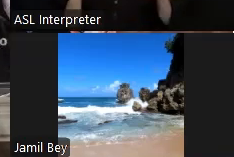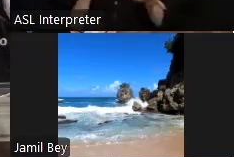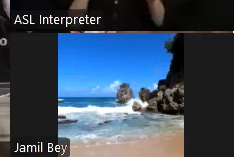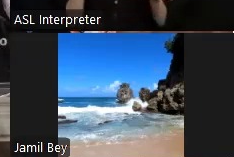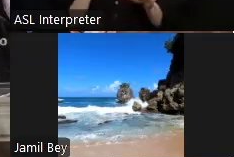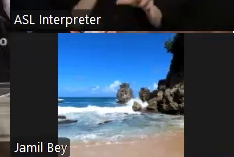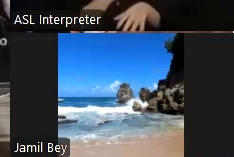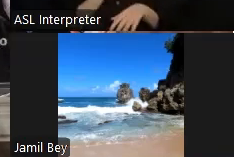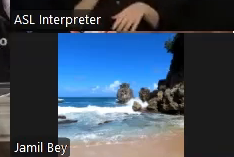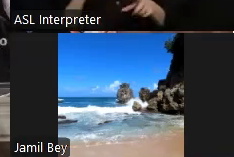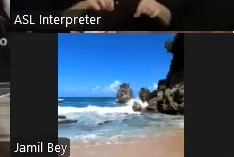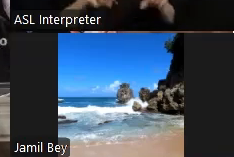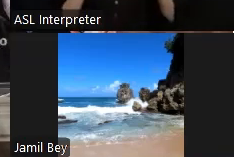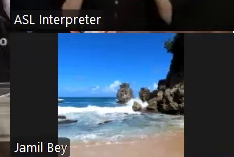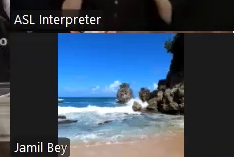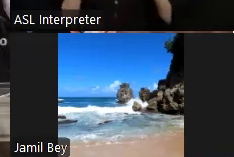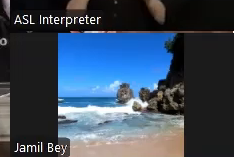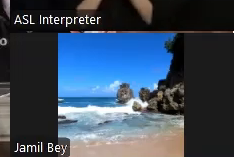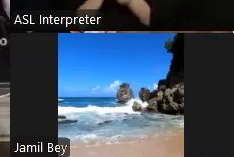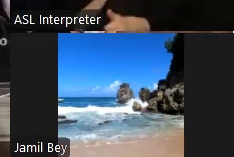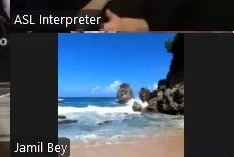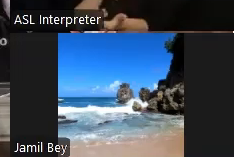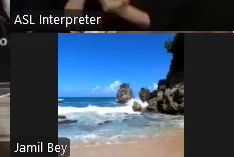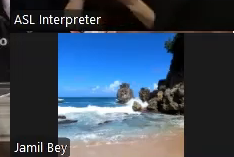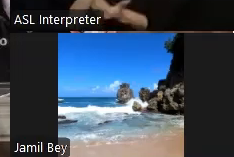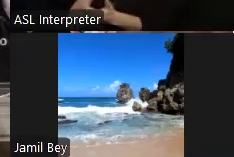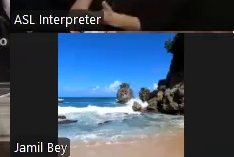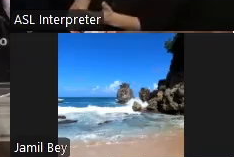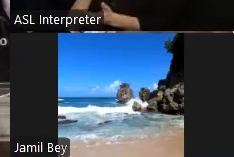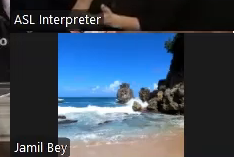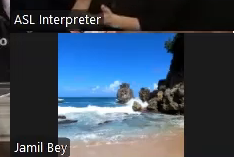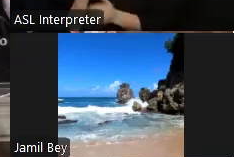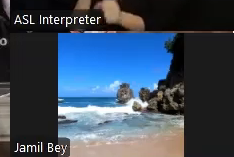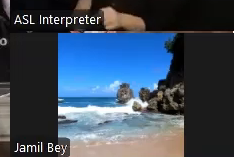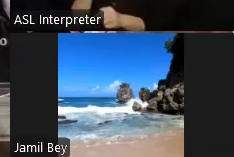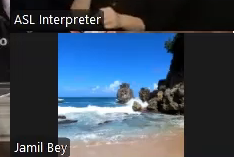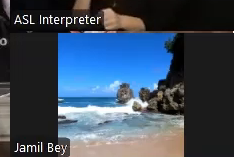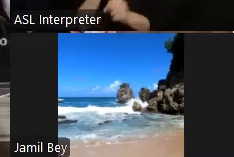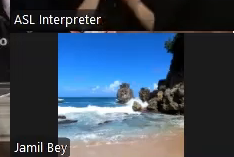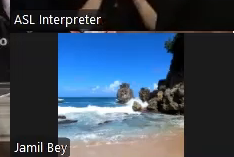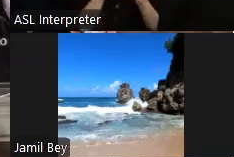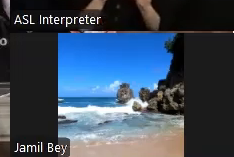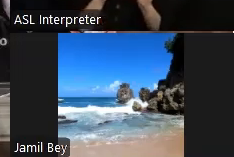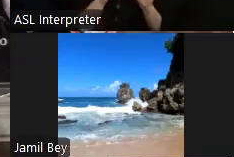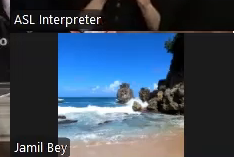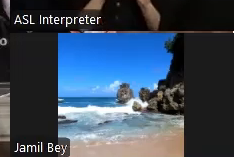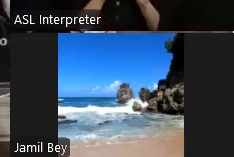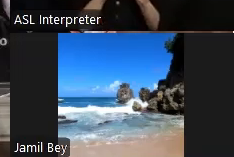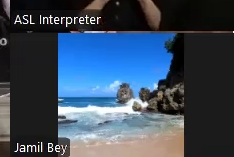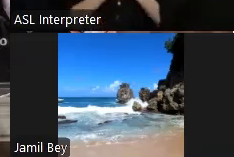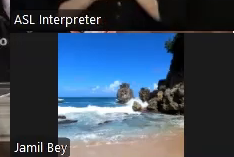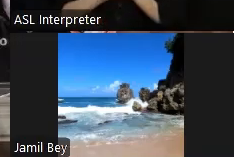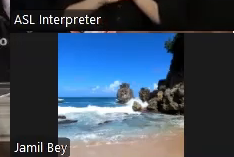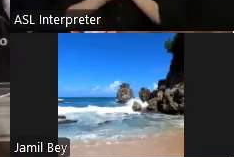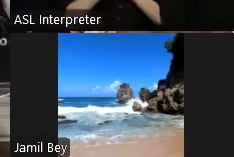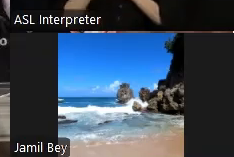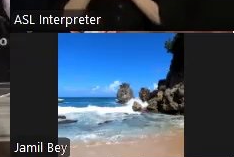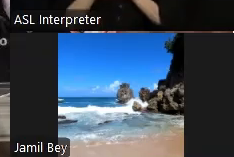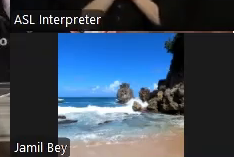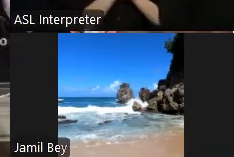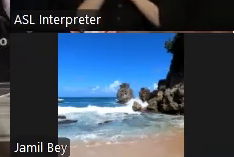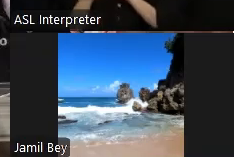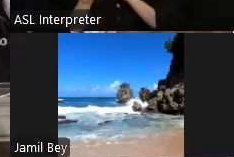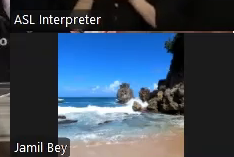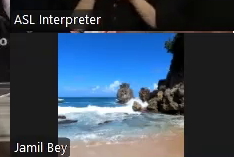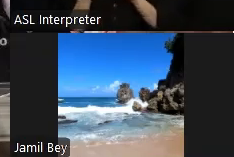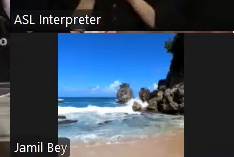social media channels, you will have seen that we're continuing to churn out that messaging. I'm really excited. The last bullet may be